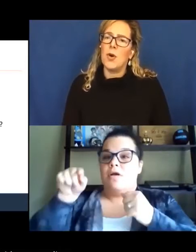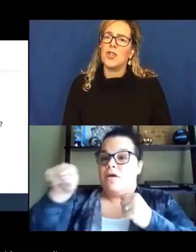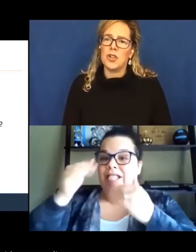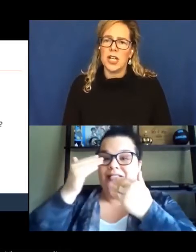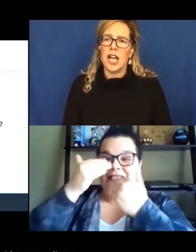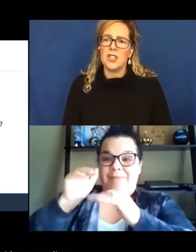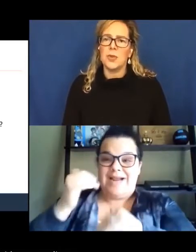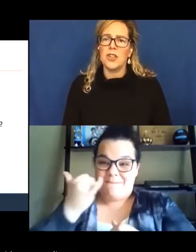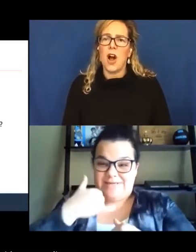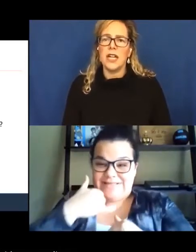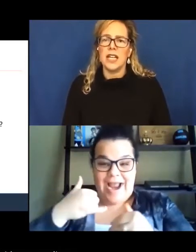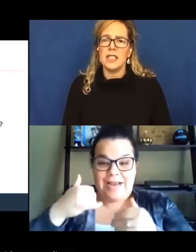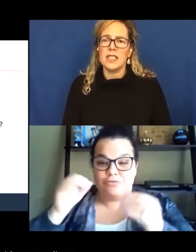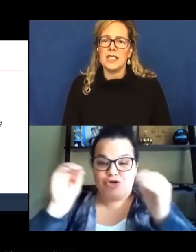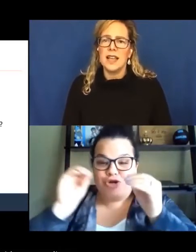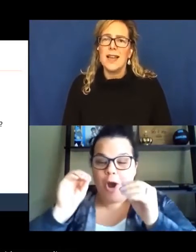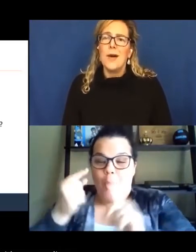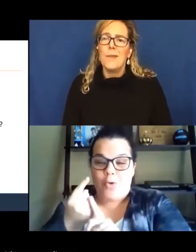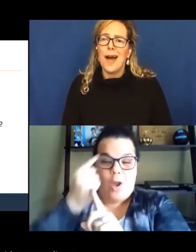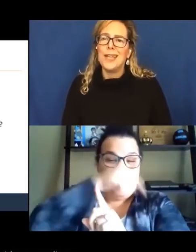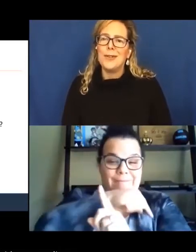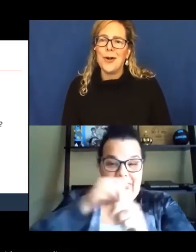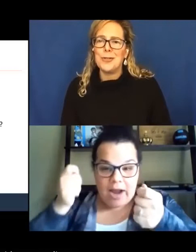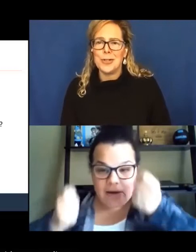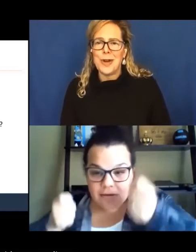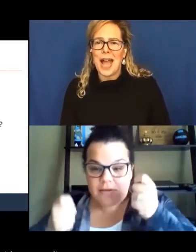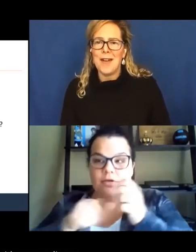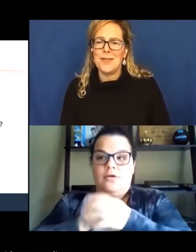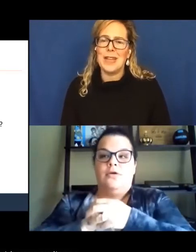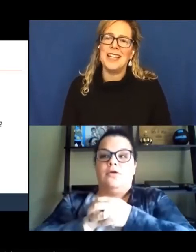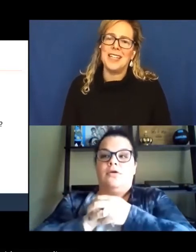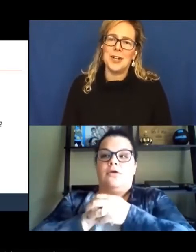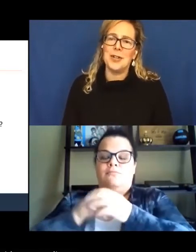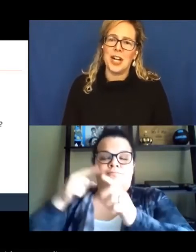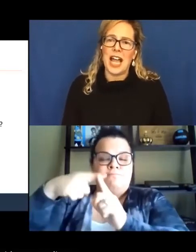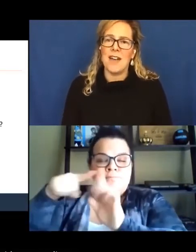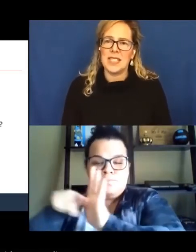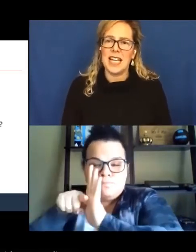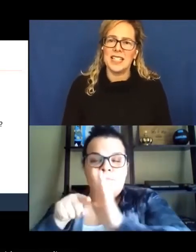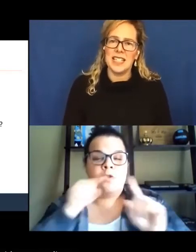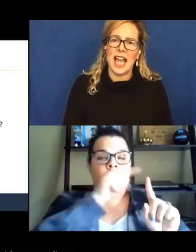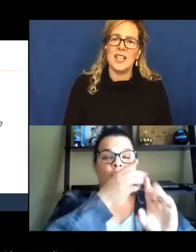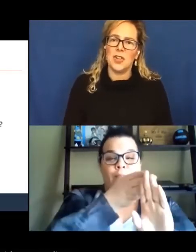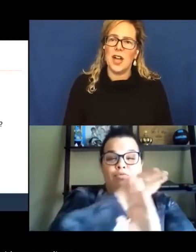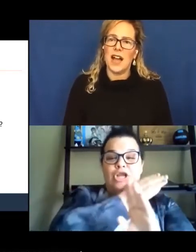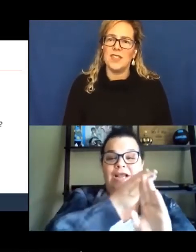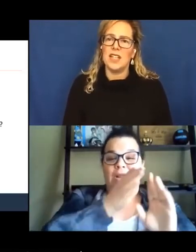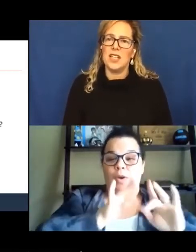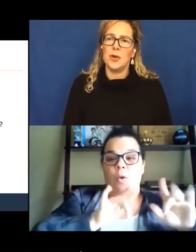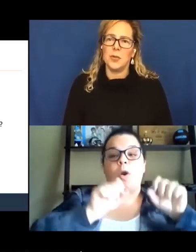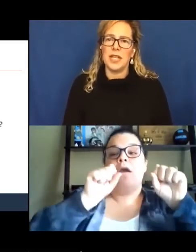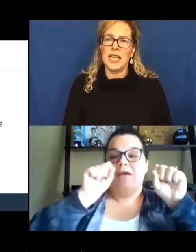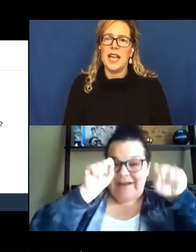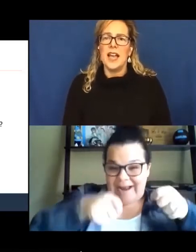more emotional connection with your audience. But, you do have, you're going to have mistakes in that. And so you'll have